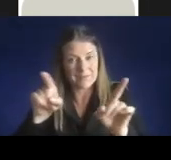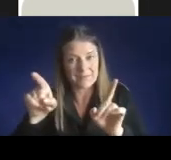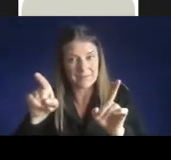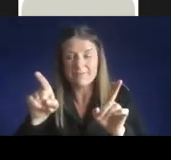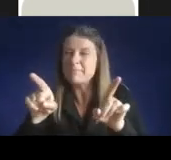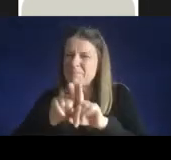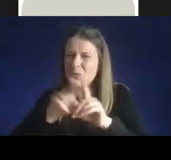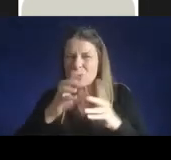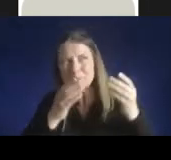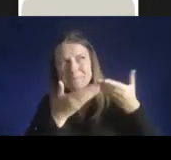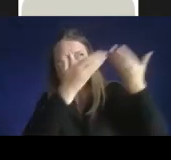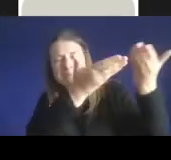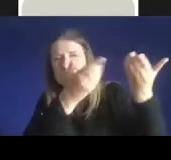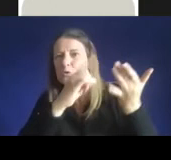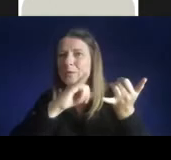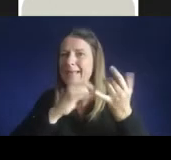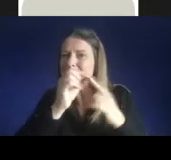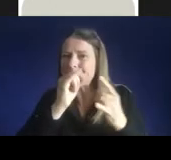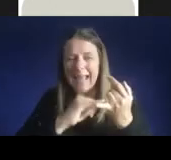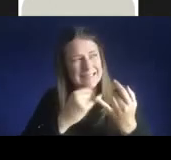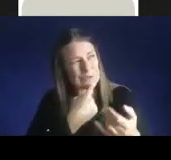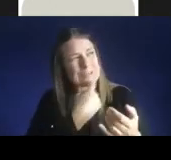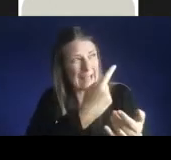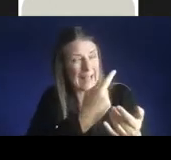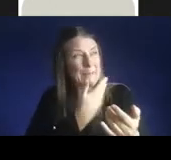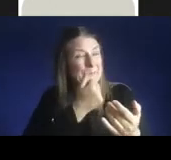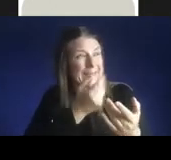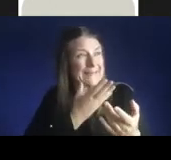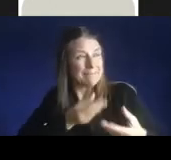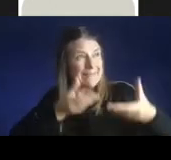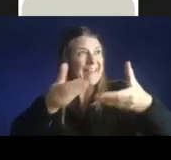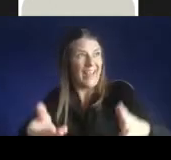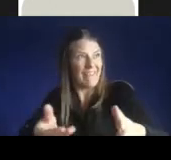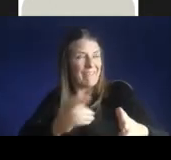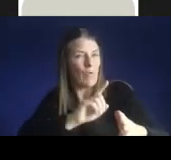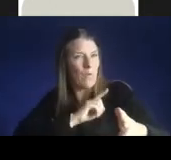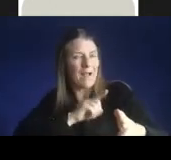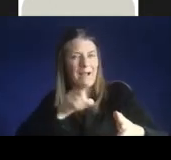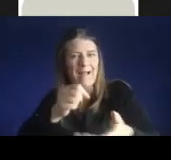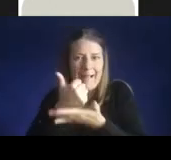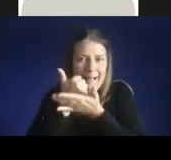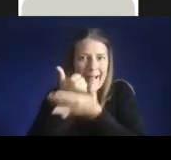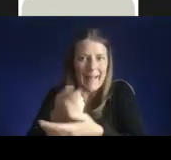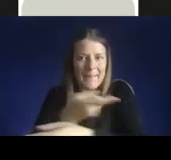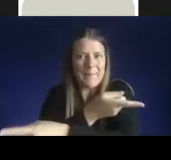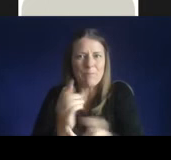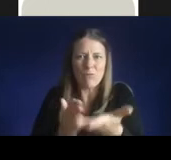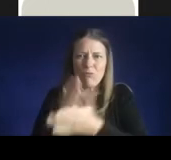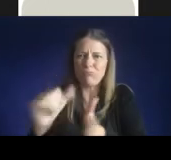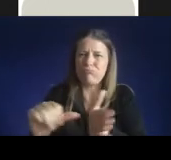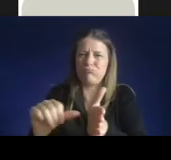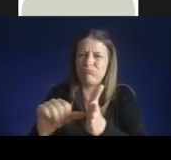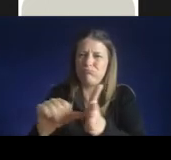SPS, to further the resource to benefit prisoners in this tough time rather than isolate them even